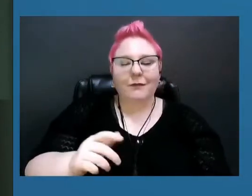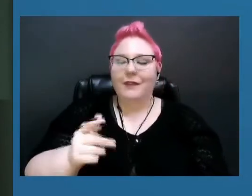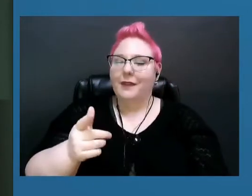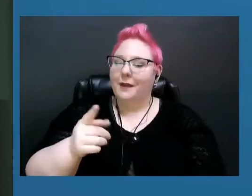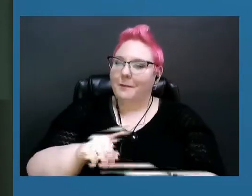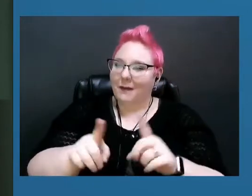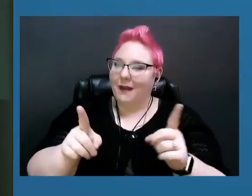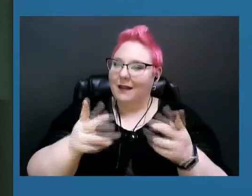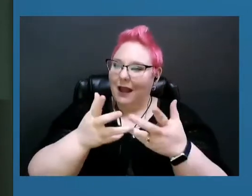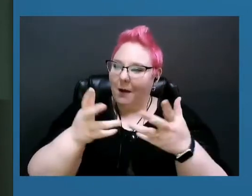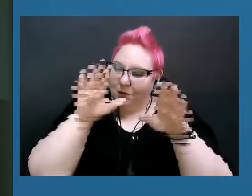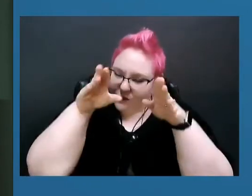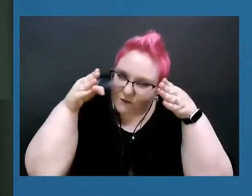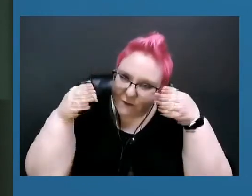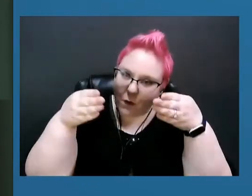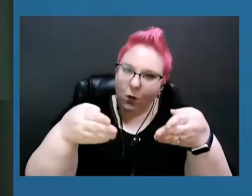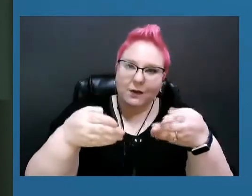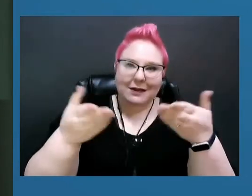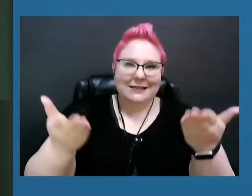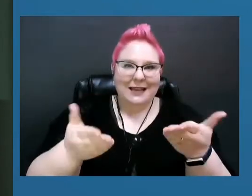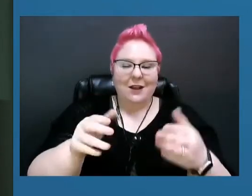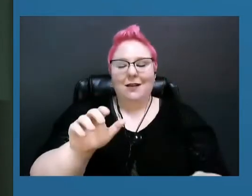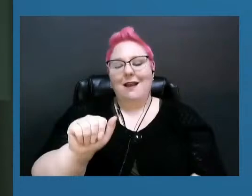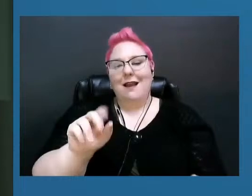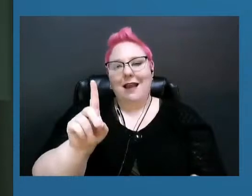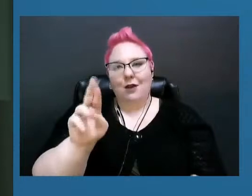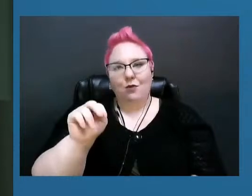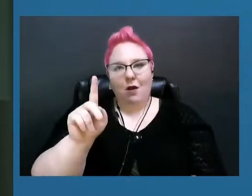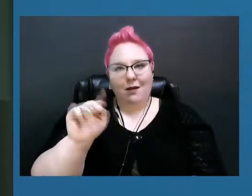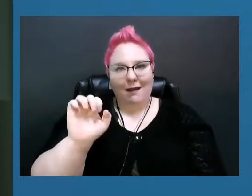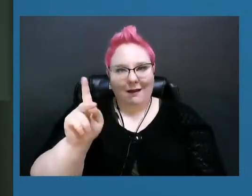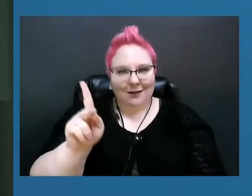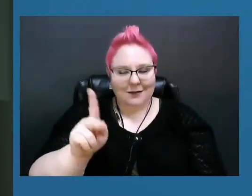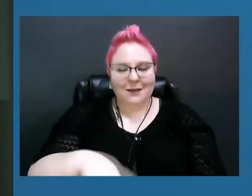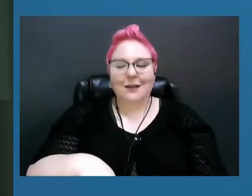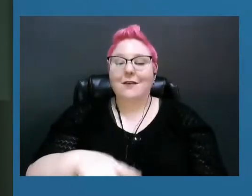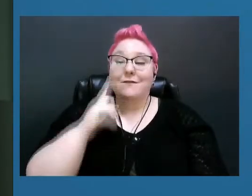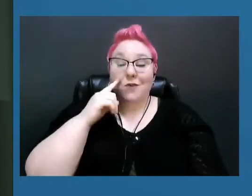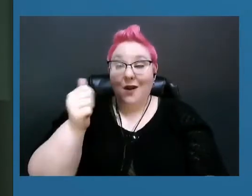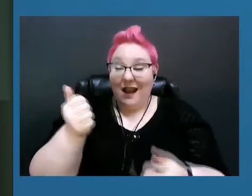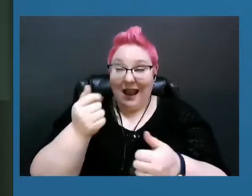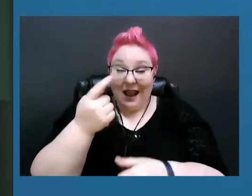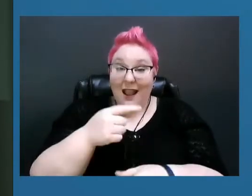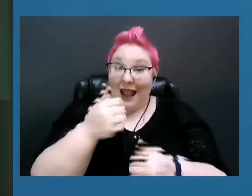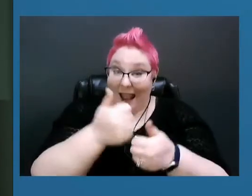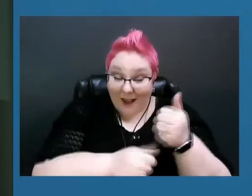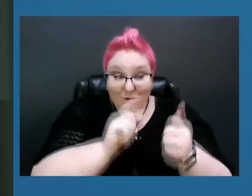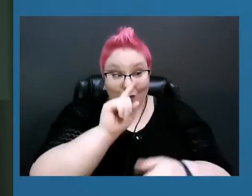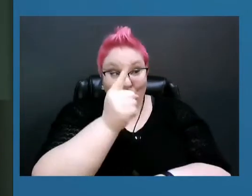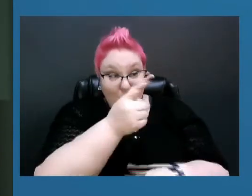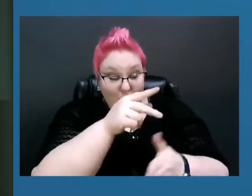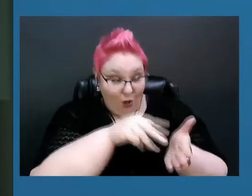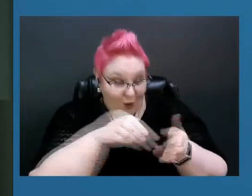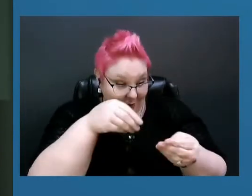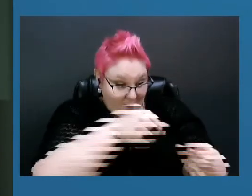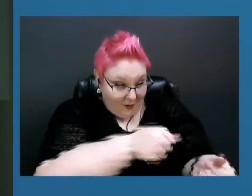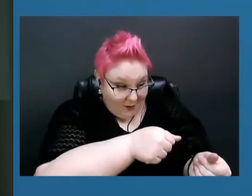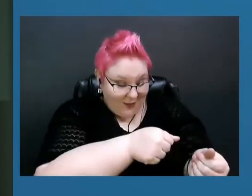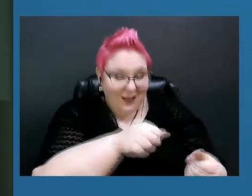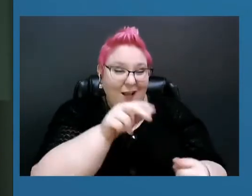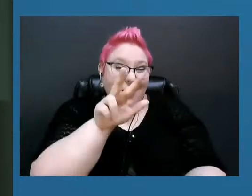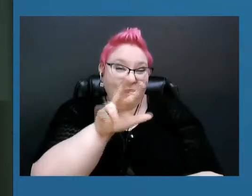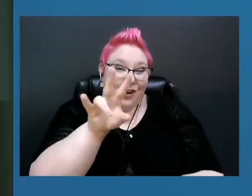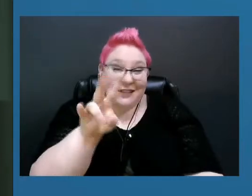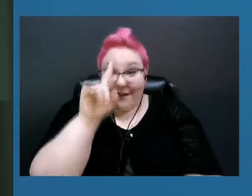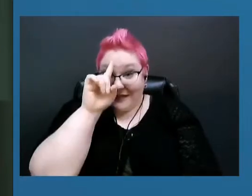there is in that industry here in the Adirondacks. For every dollar spent at one of our local businesses, 37